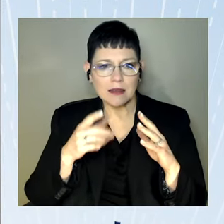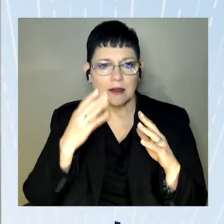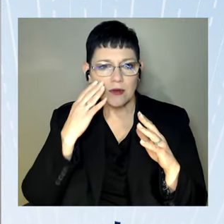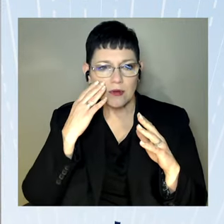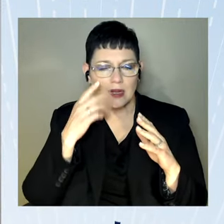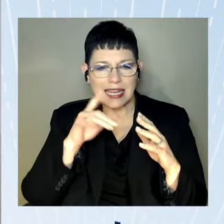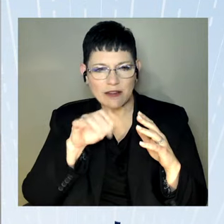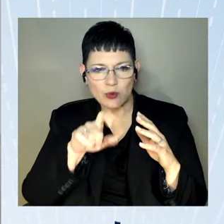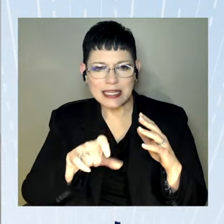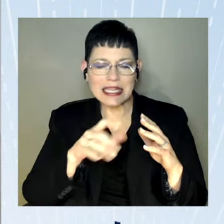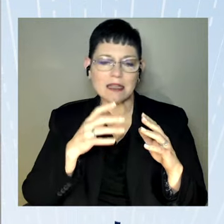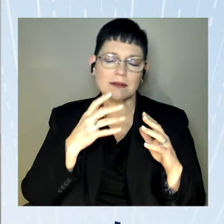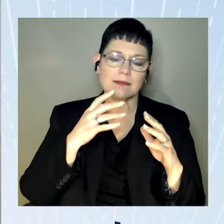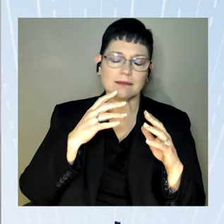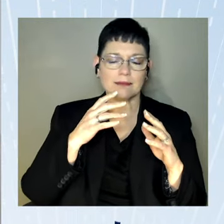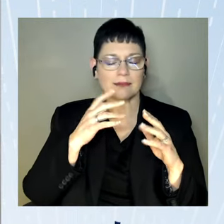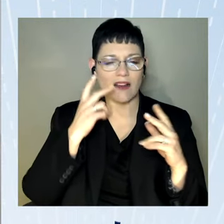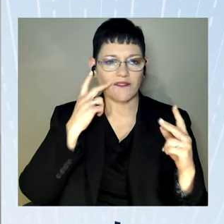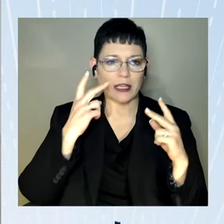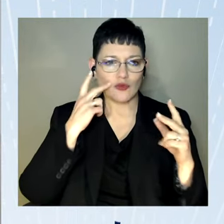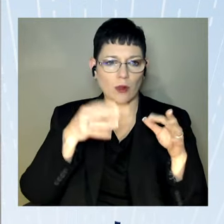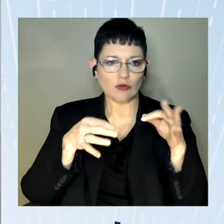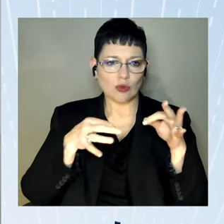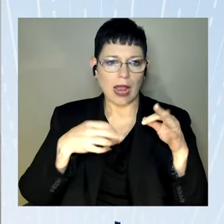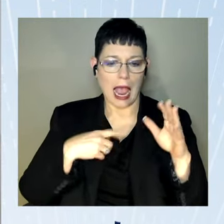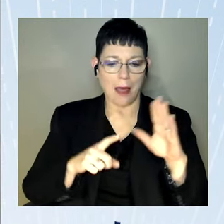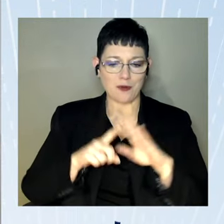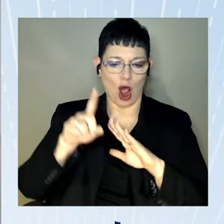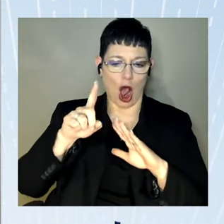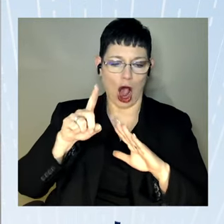of me, I'm a very tall, handsome black man